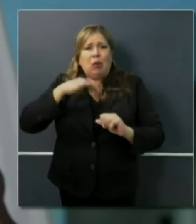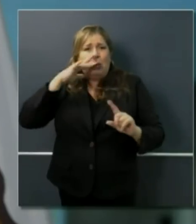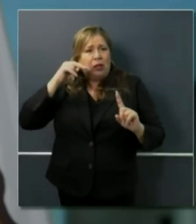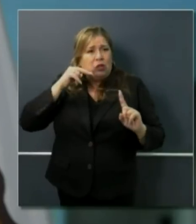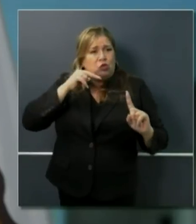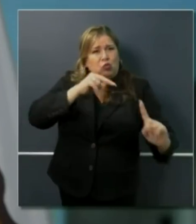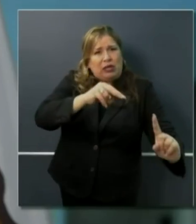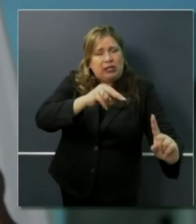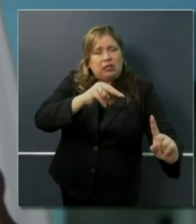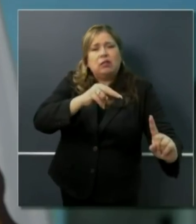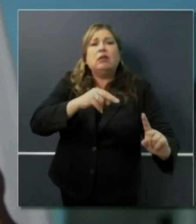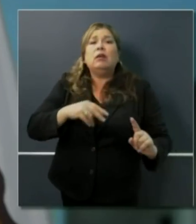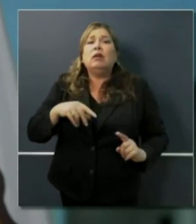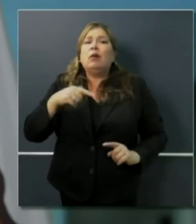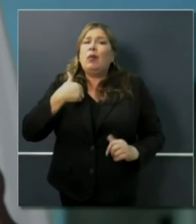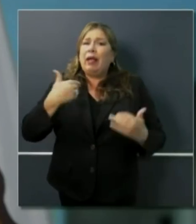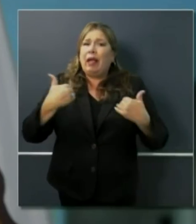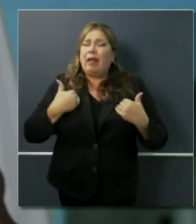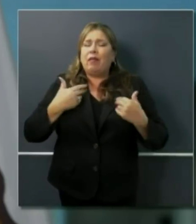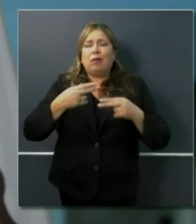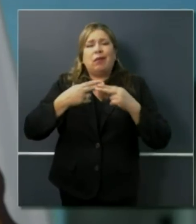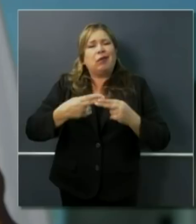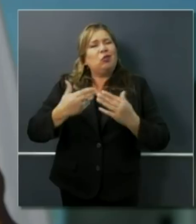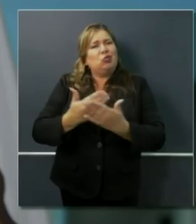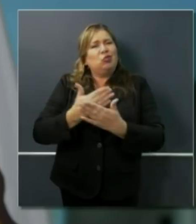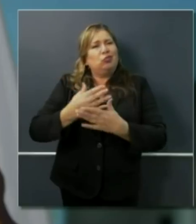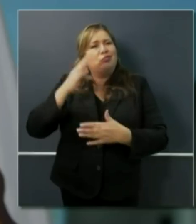called Check-In, which is doing just that,